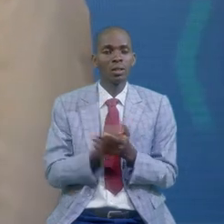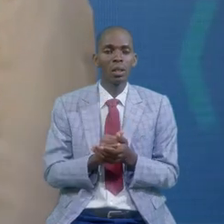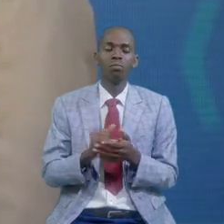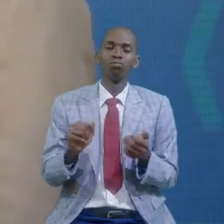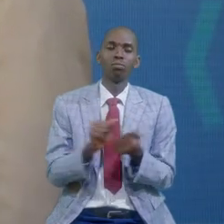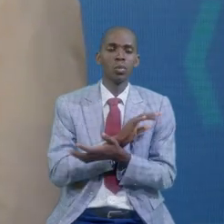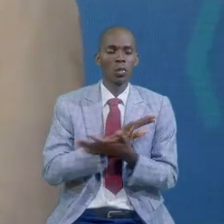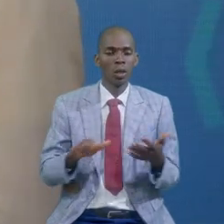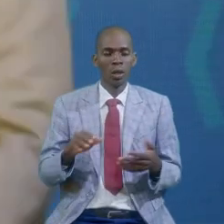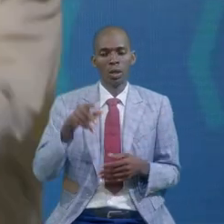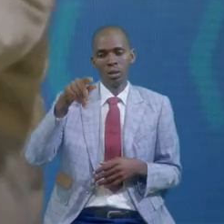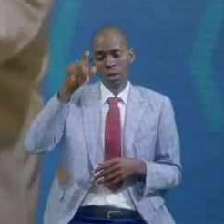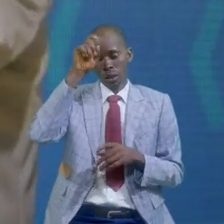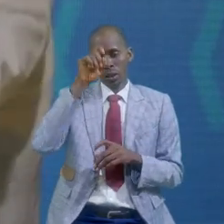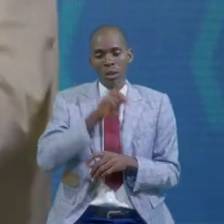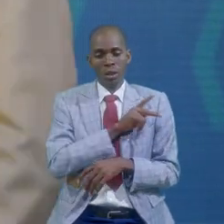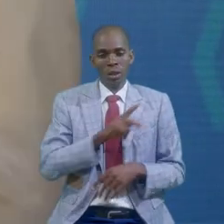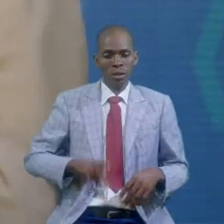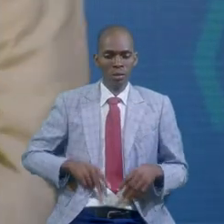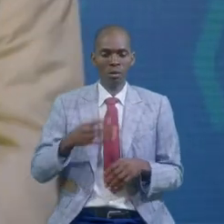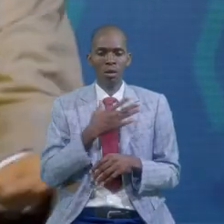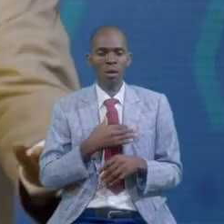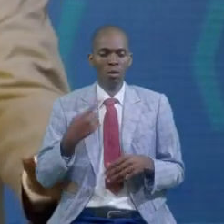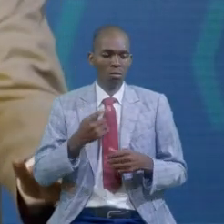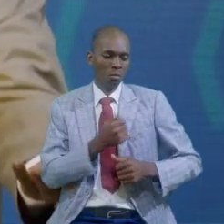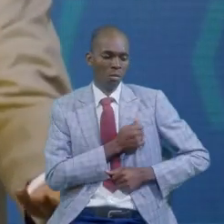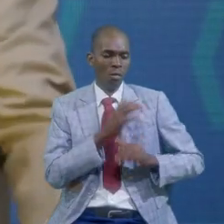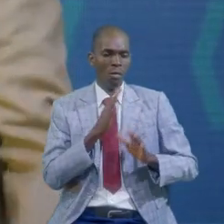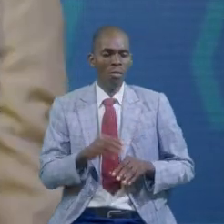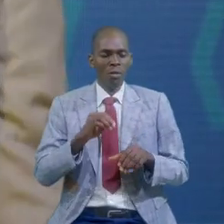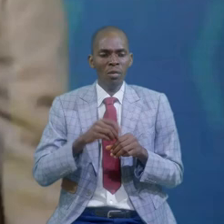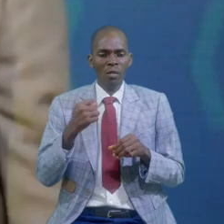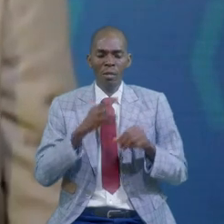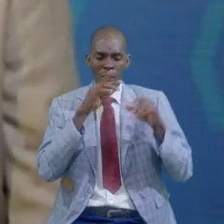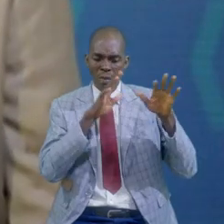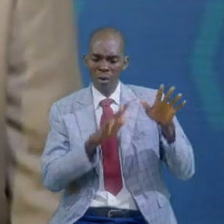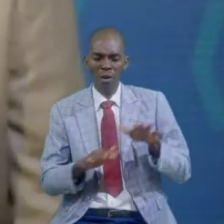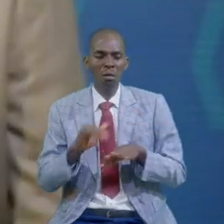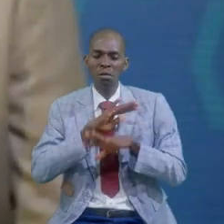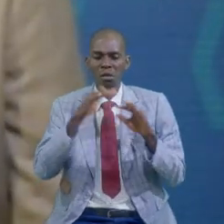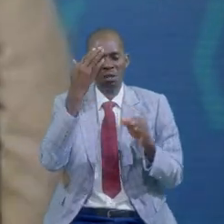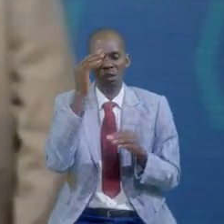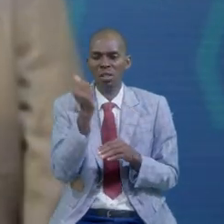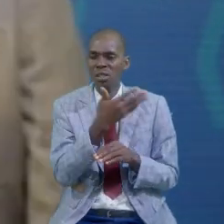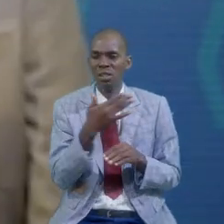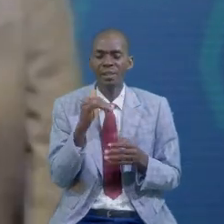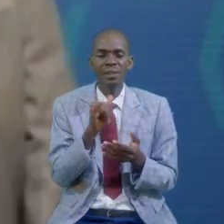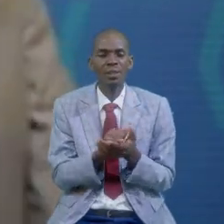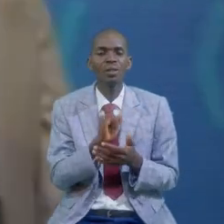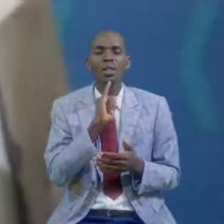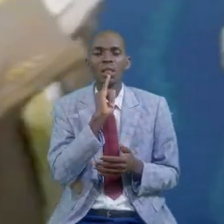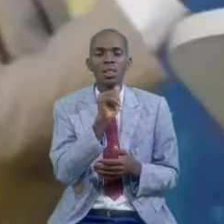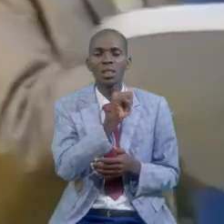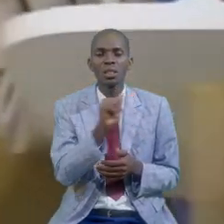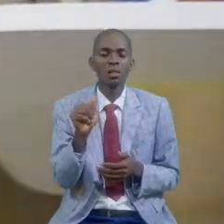the chariots in the river. She didn't understand. What did she know? A foreign woman that